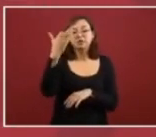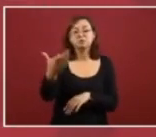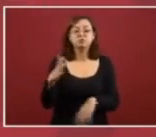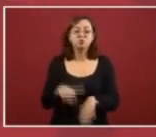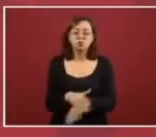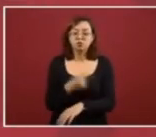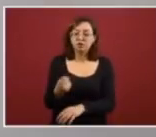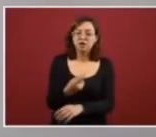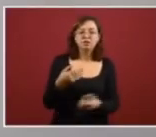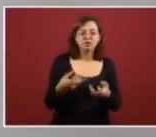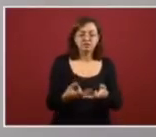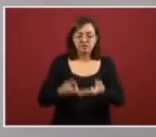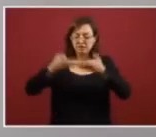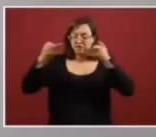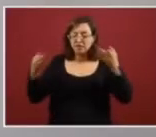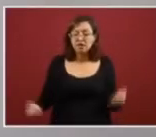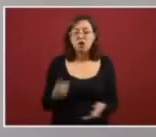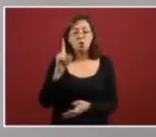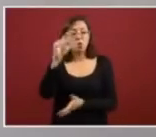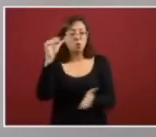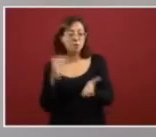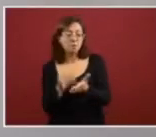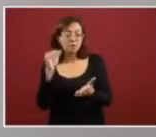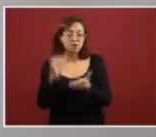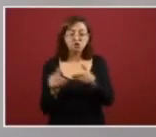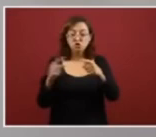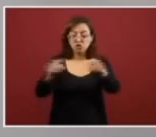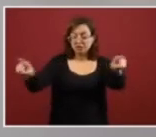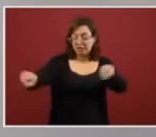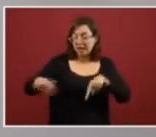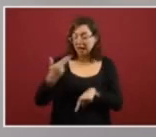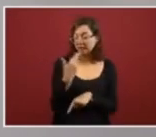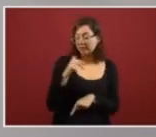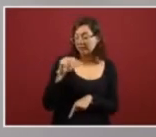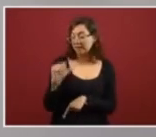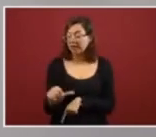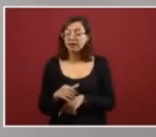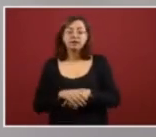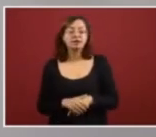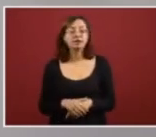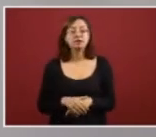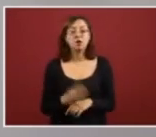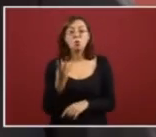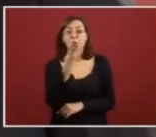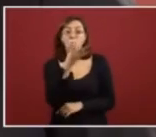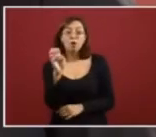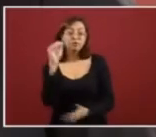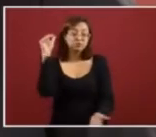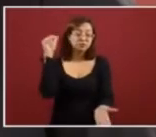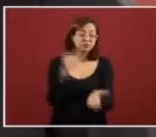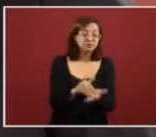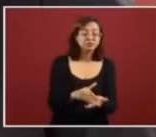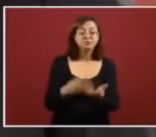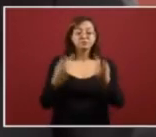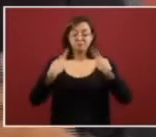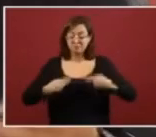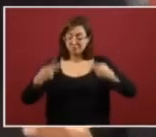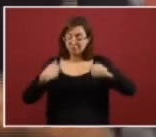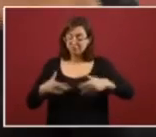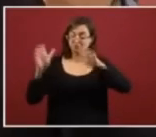Because we're going to get to 400,000 sembradores. 1,000,000 hectares. 400,000 workers.